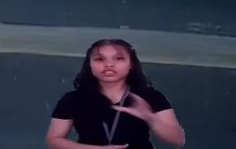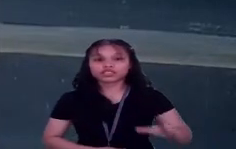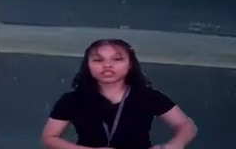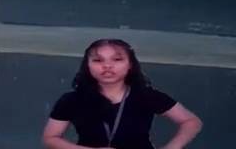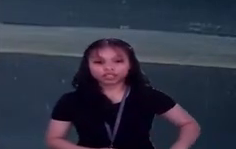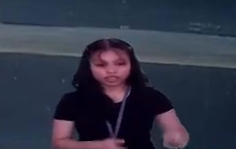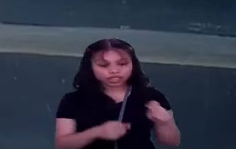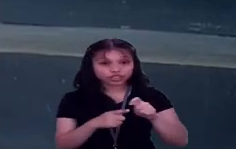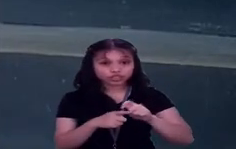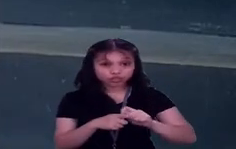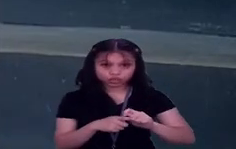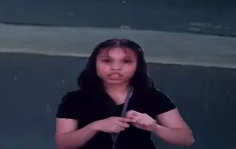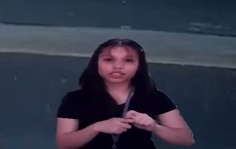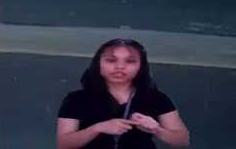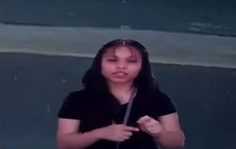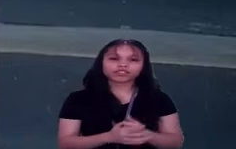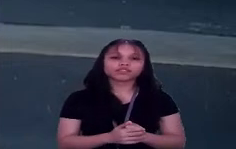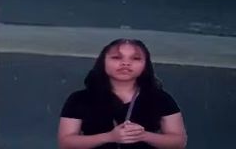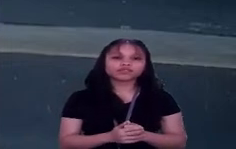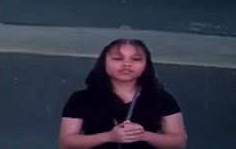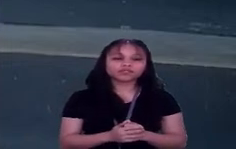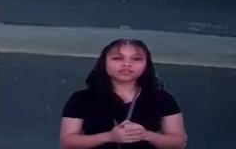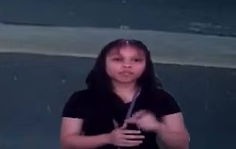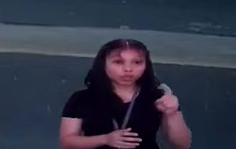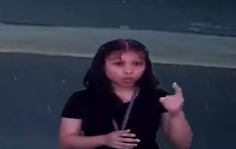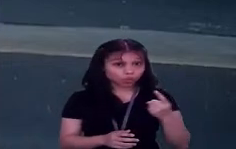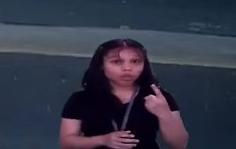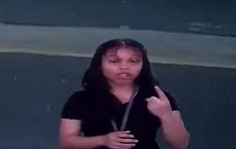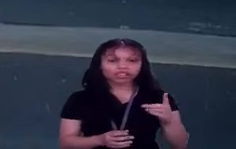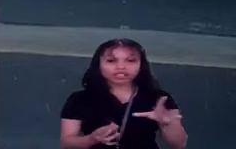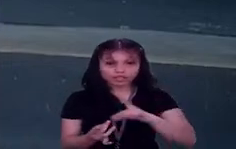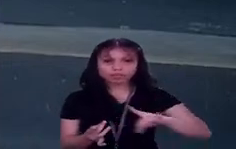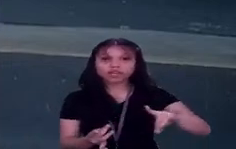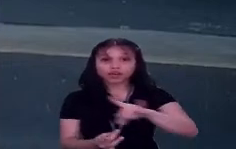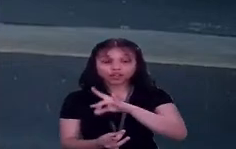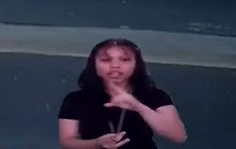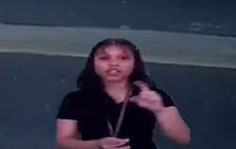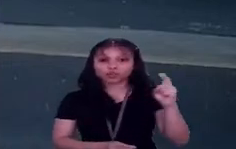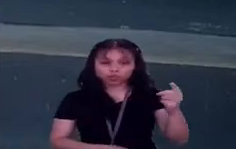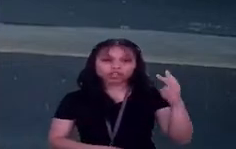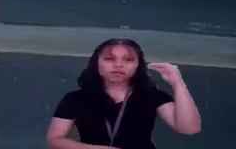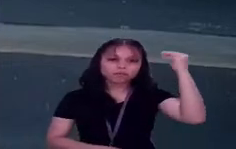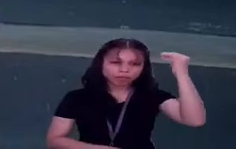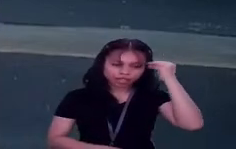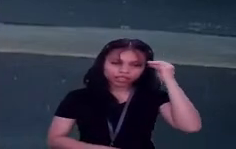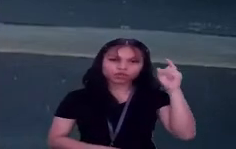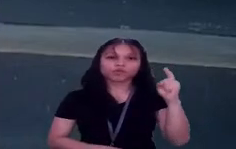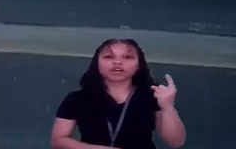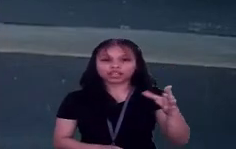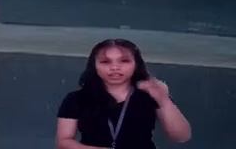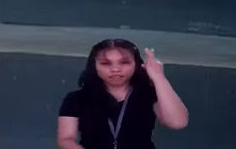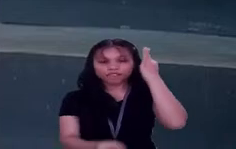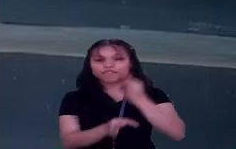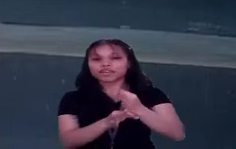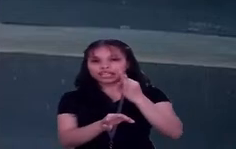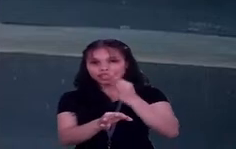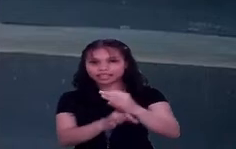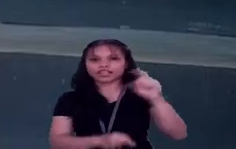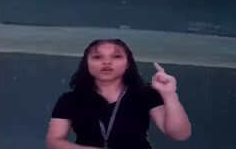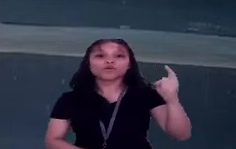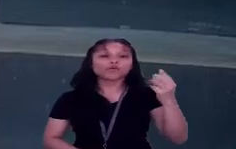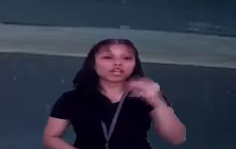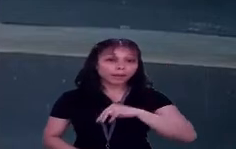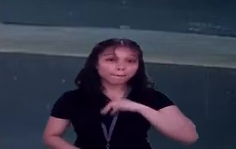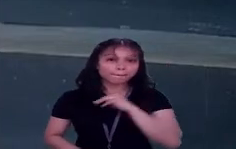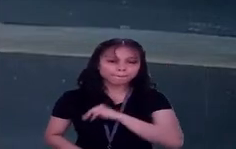trained in the mission field, and also with one spirit, with one mind, one faith, one mission. Let's reach